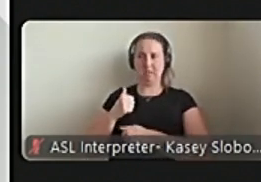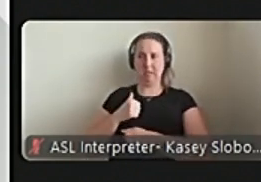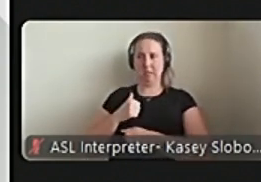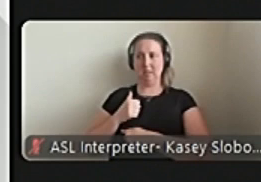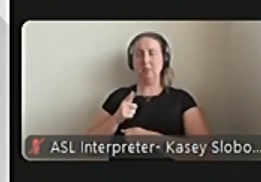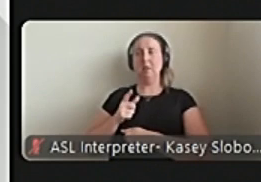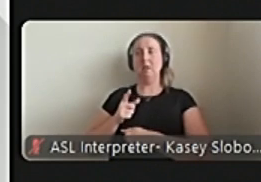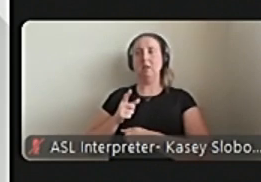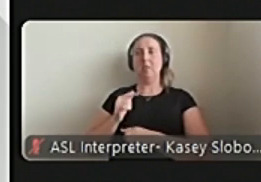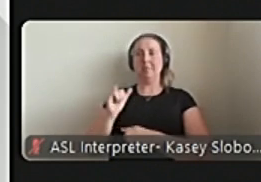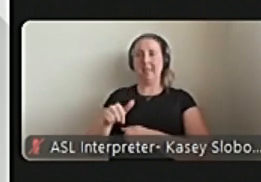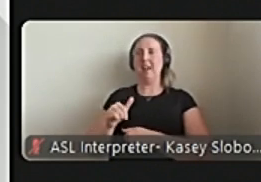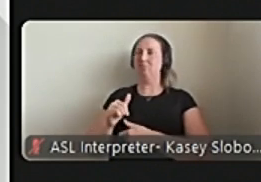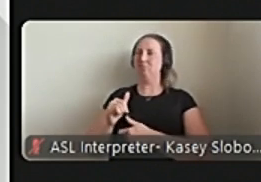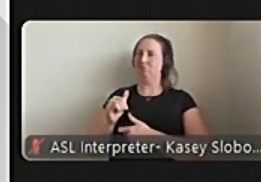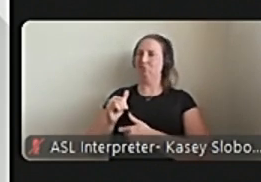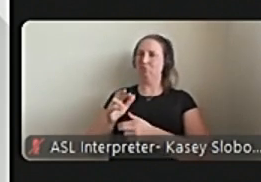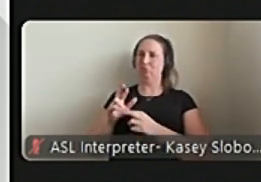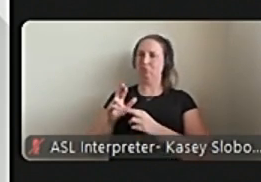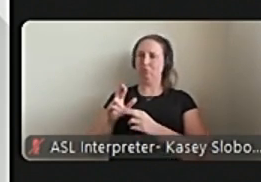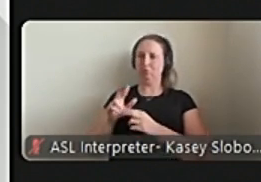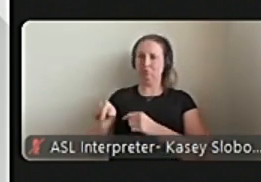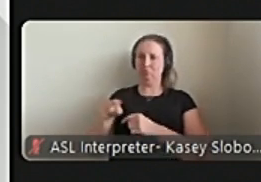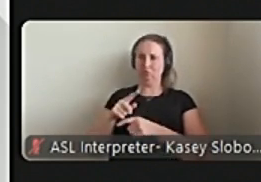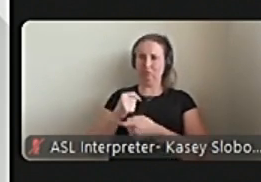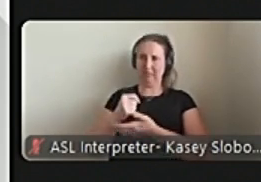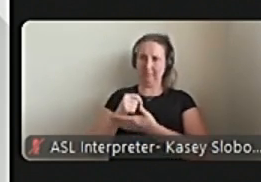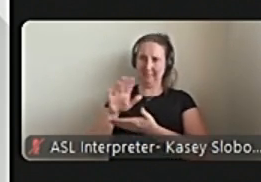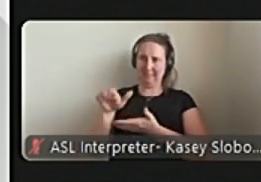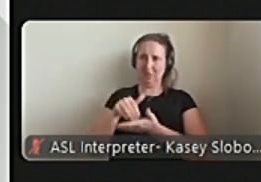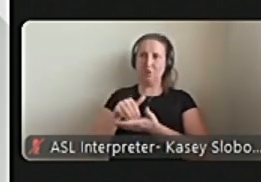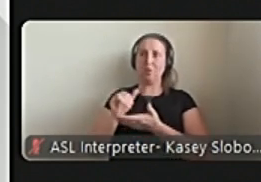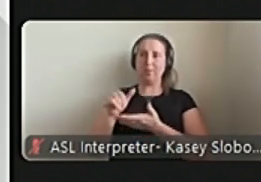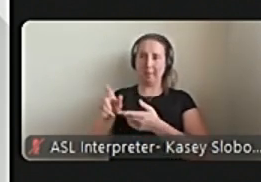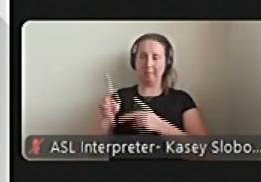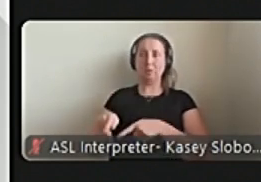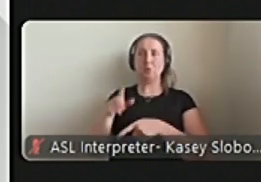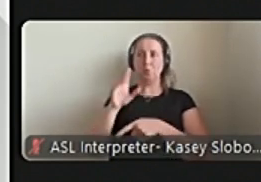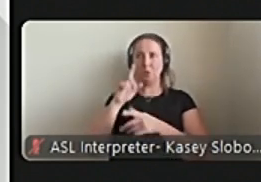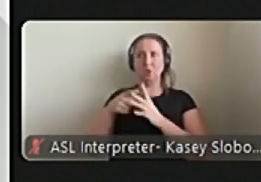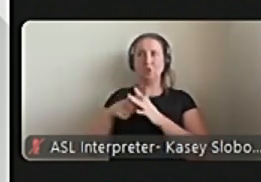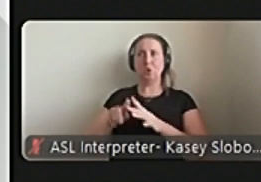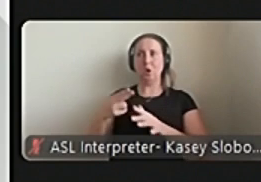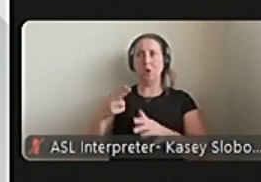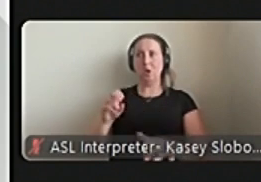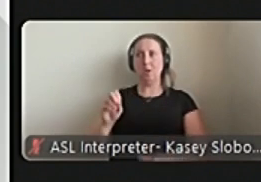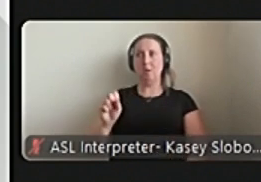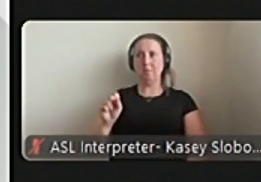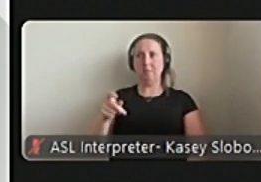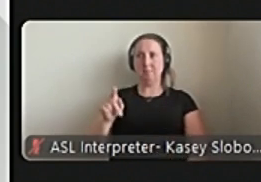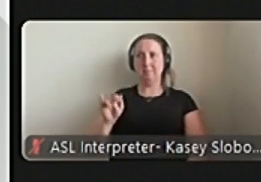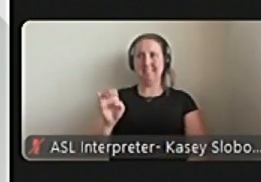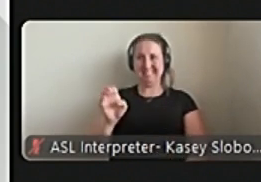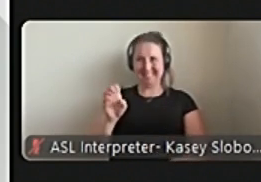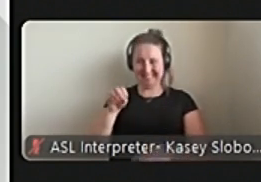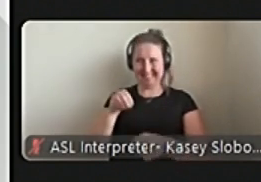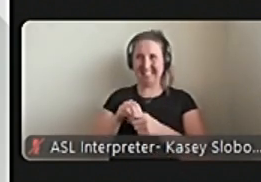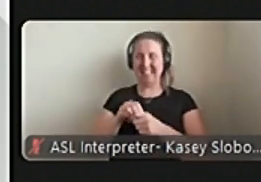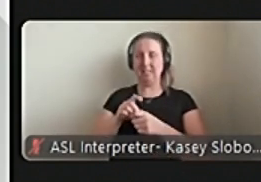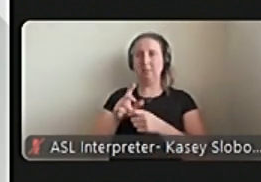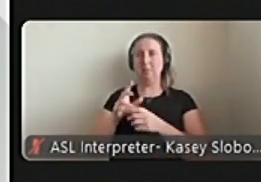and treatment center who will be going on hospice in the prison. Yeah, But okay. because it's not a terminal